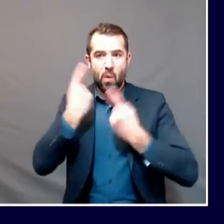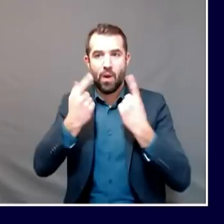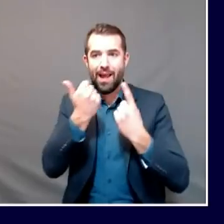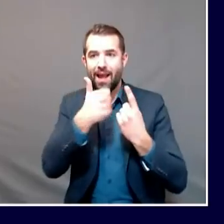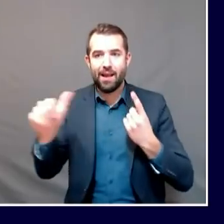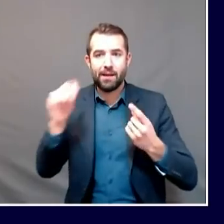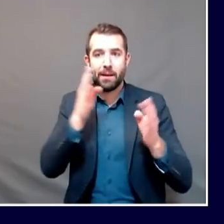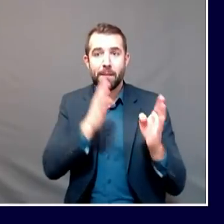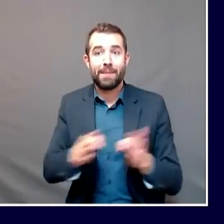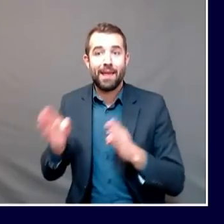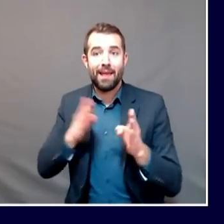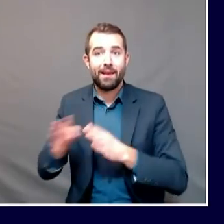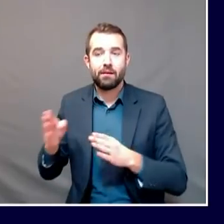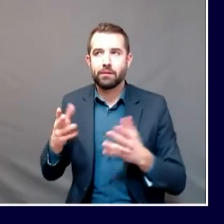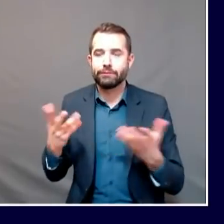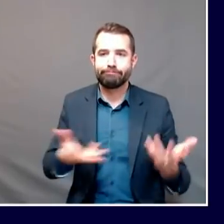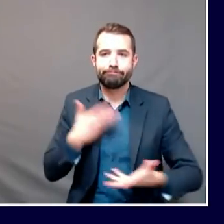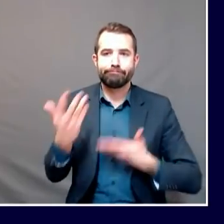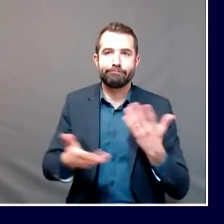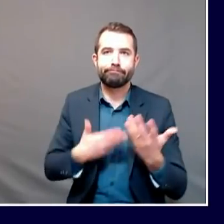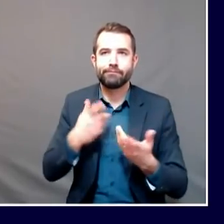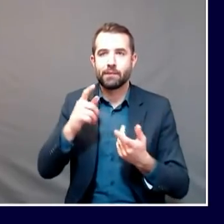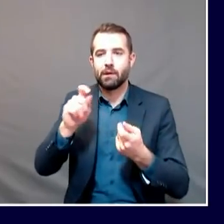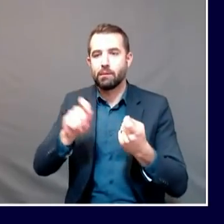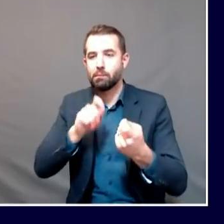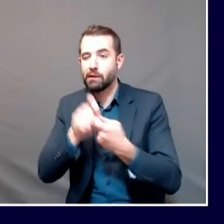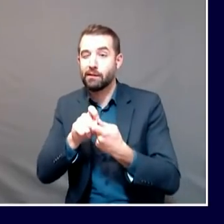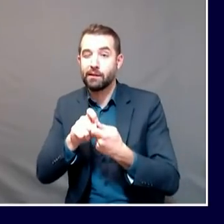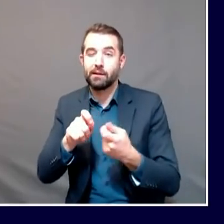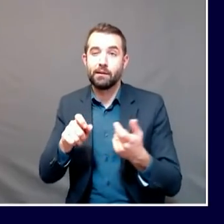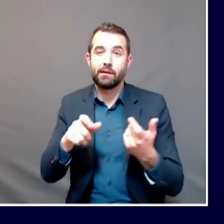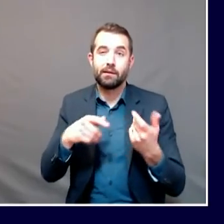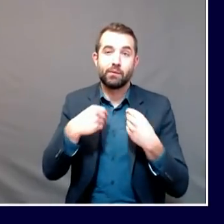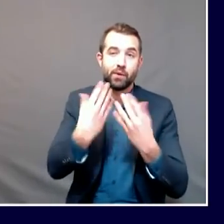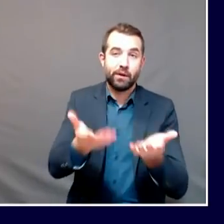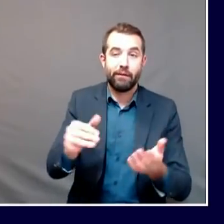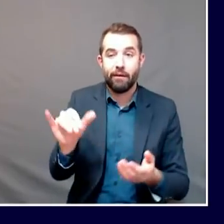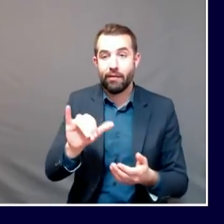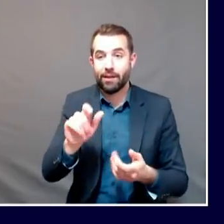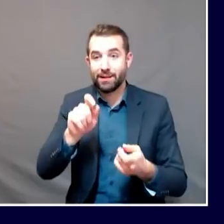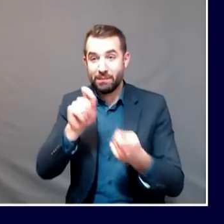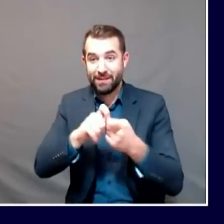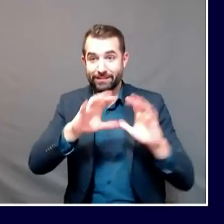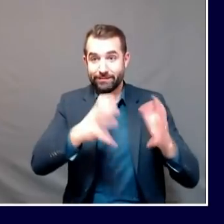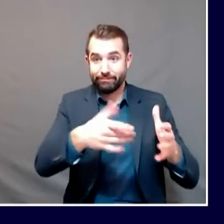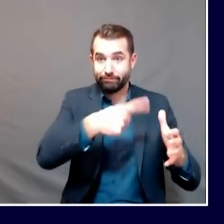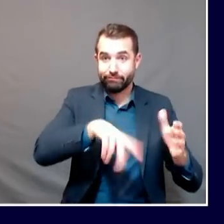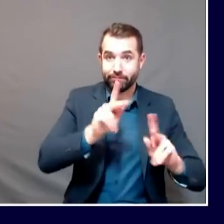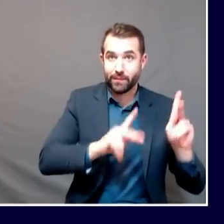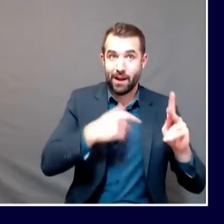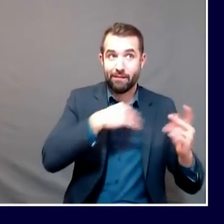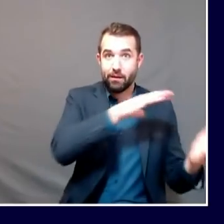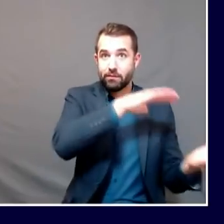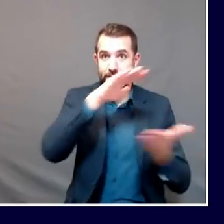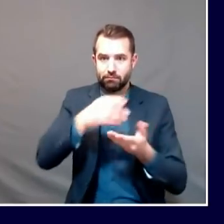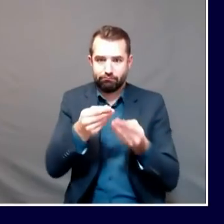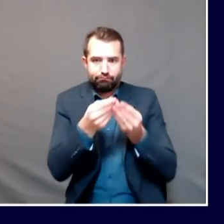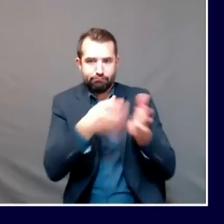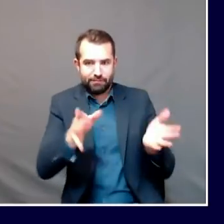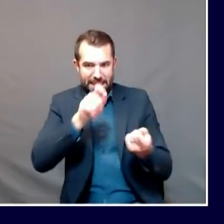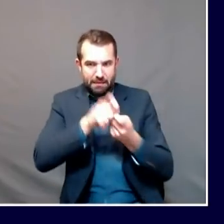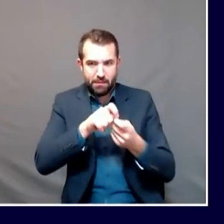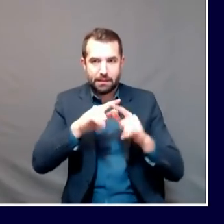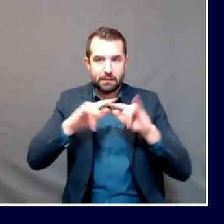specifically provide the vaccine in one block to certain at-risk populations. I'm thinking like, Indigenous people